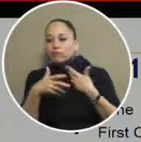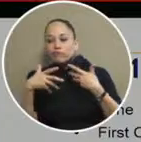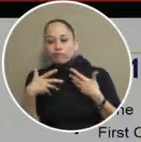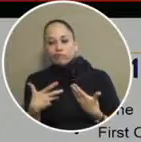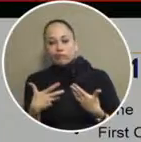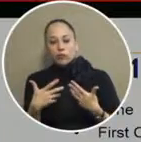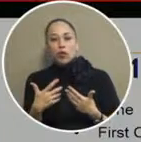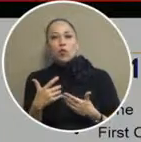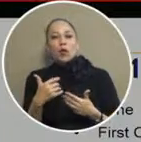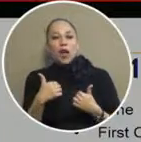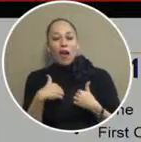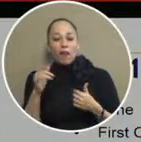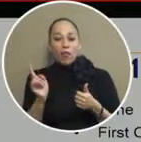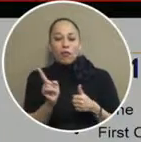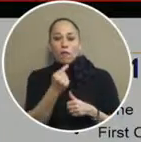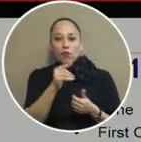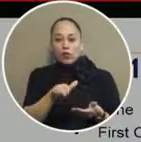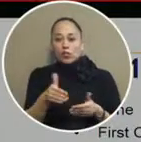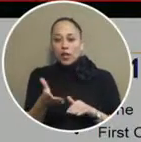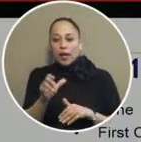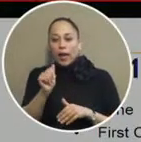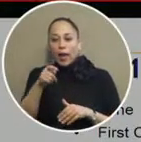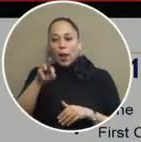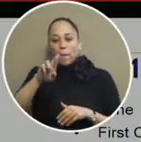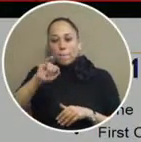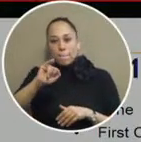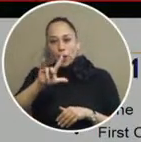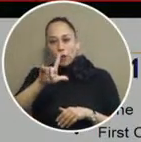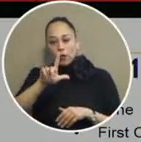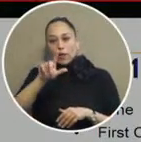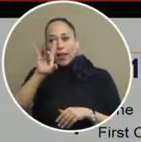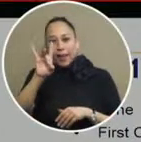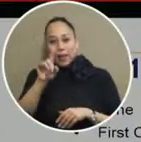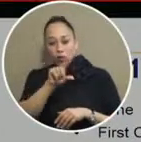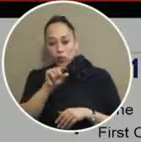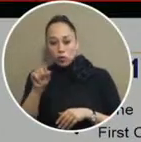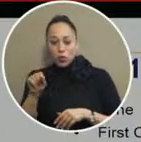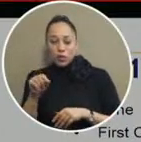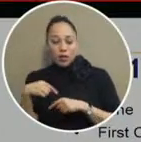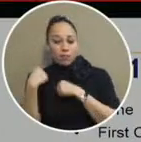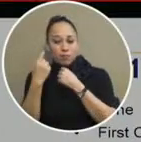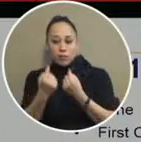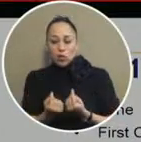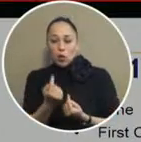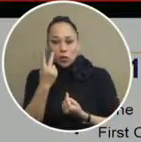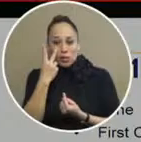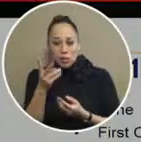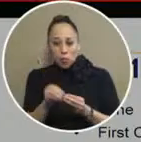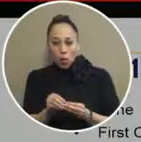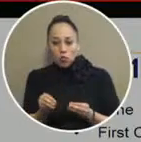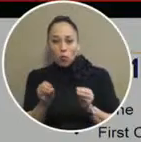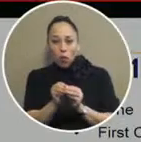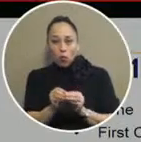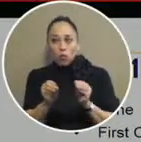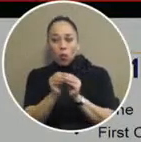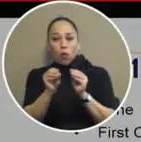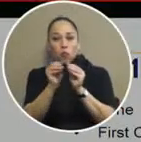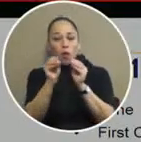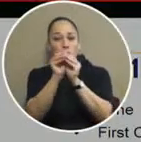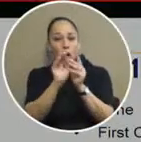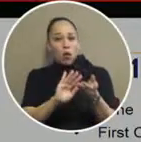Unfortunately, we had our first death on April 8, 2020, and since then we have seen an increased number